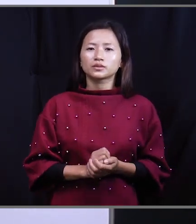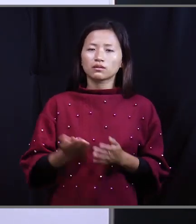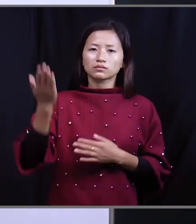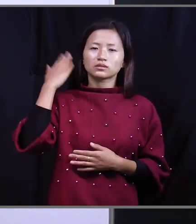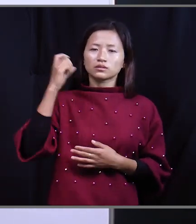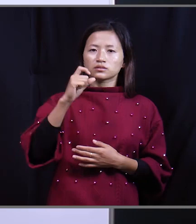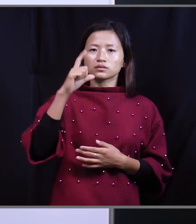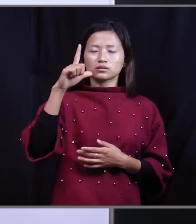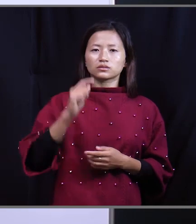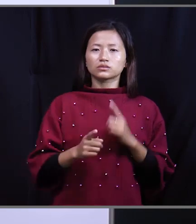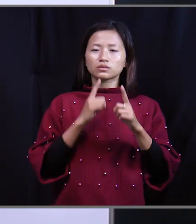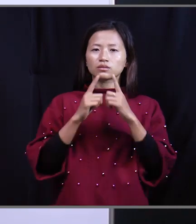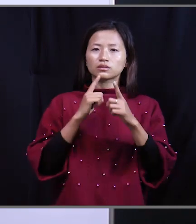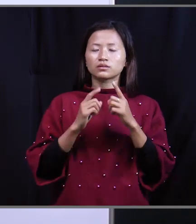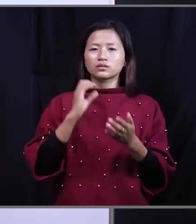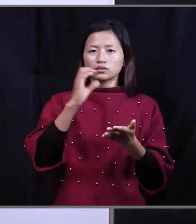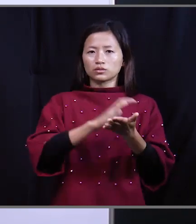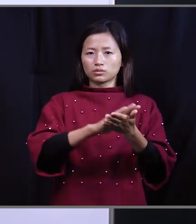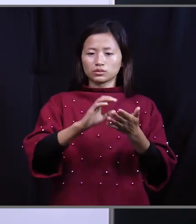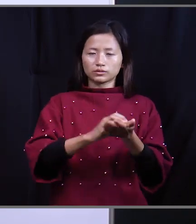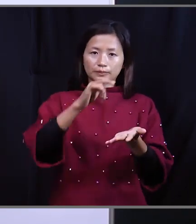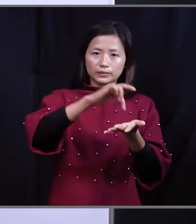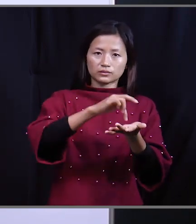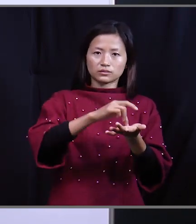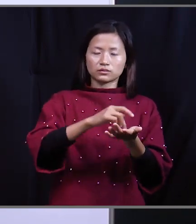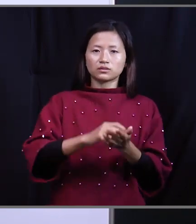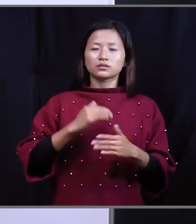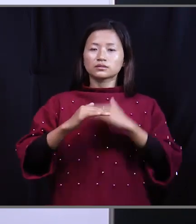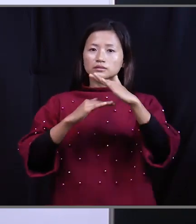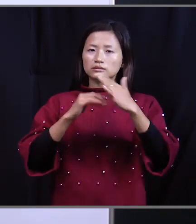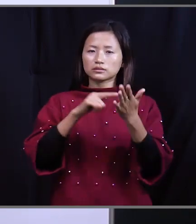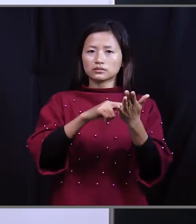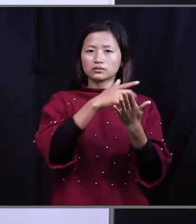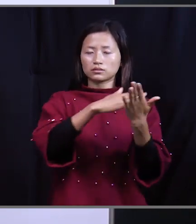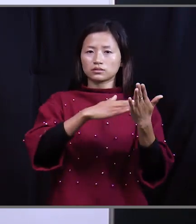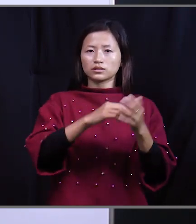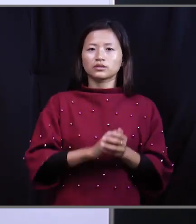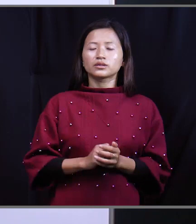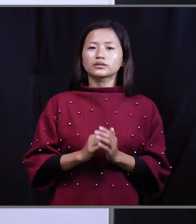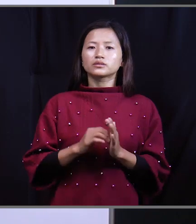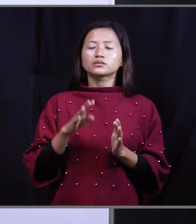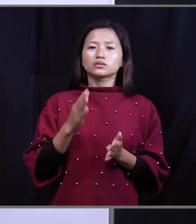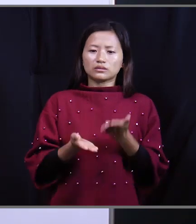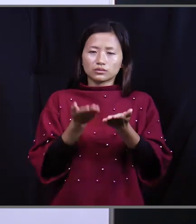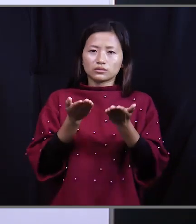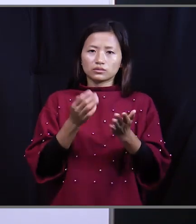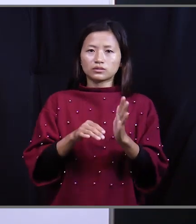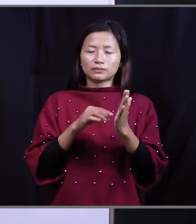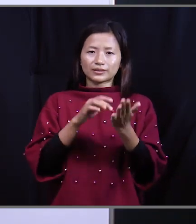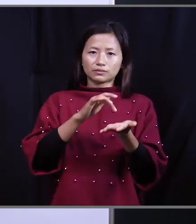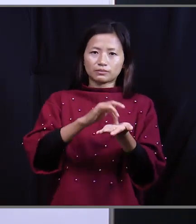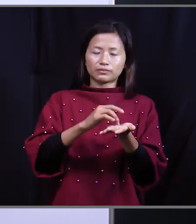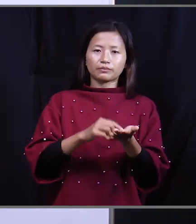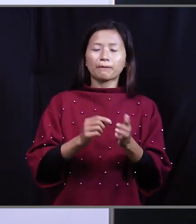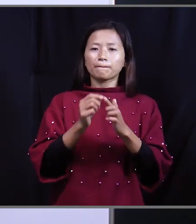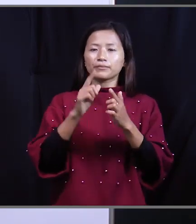talked about the chromosome staying in the middle, right? What are they called? In the middle part, it is called equatorial plate, right? So